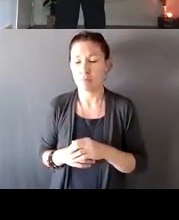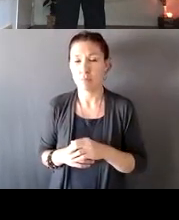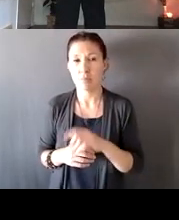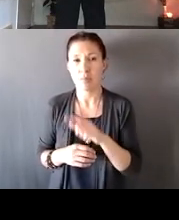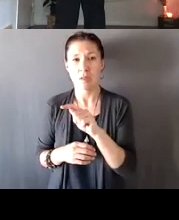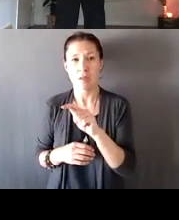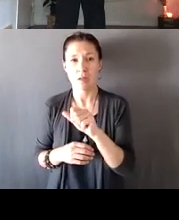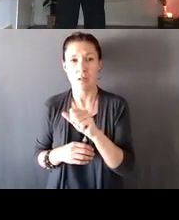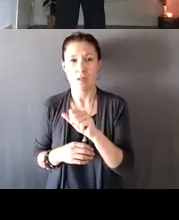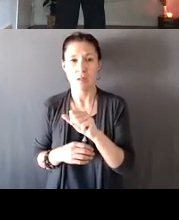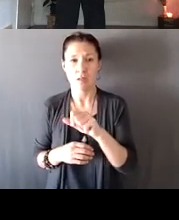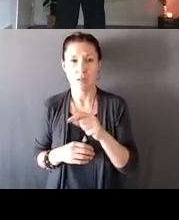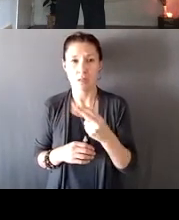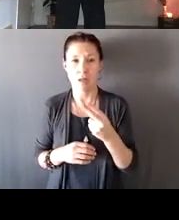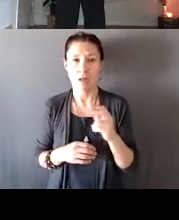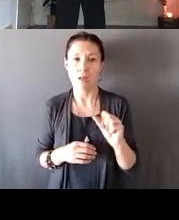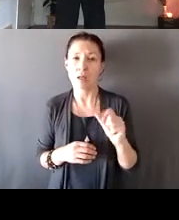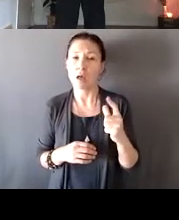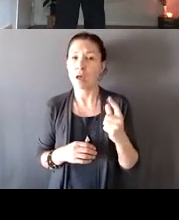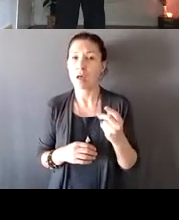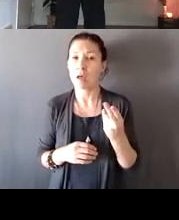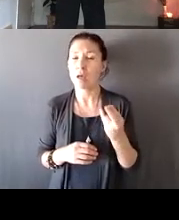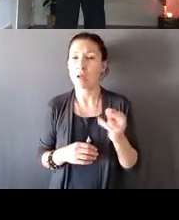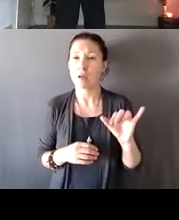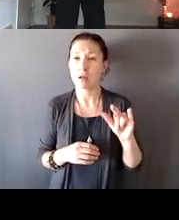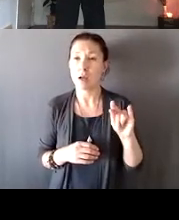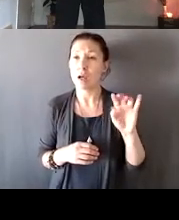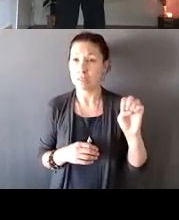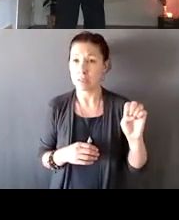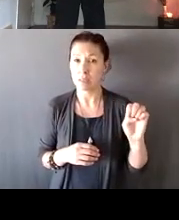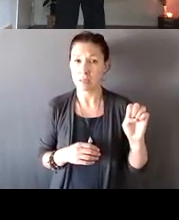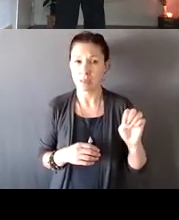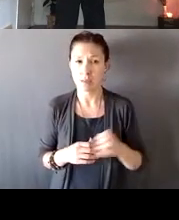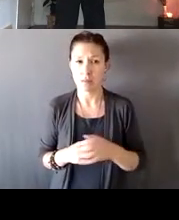Tadayataya Arhate